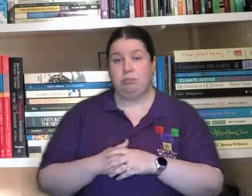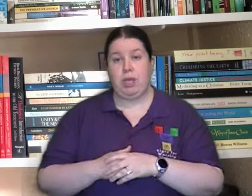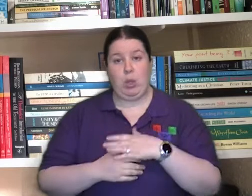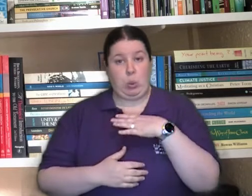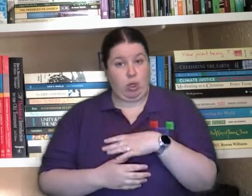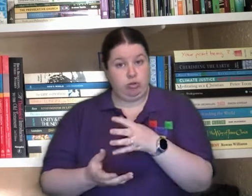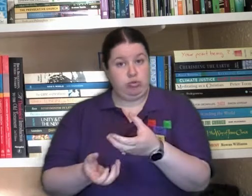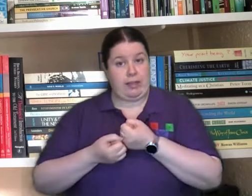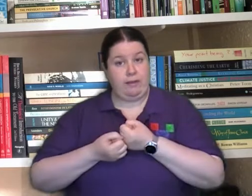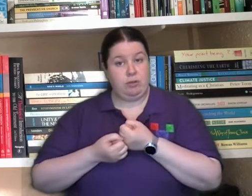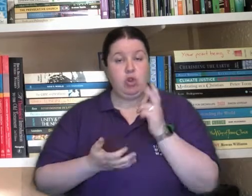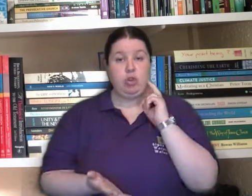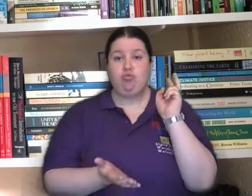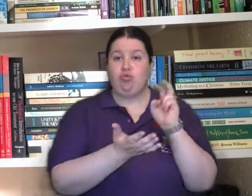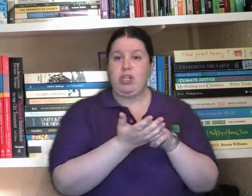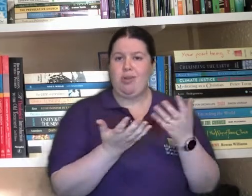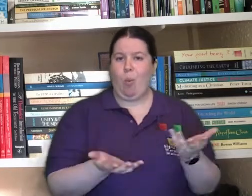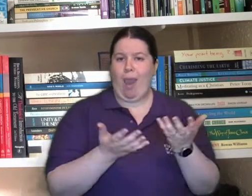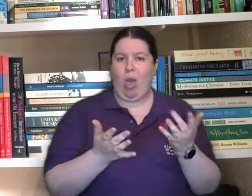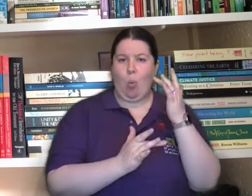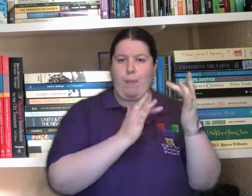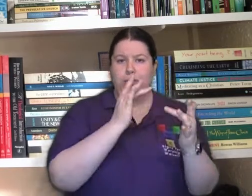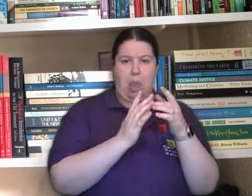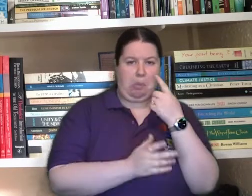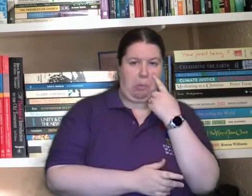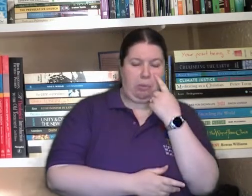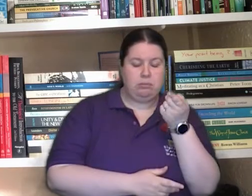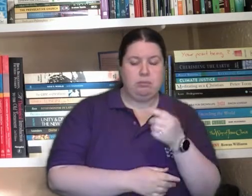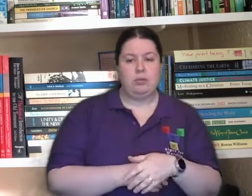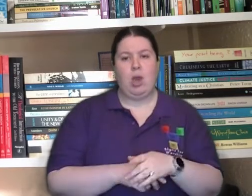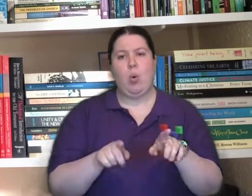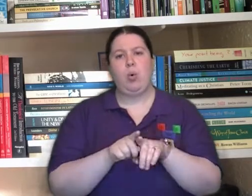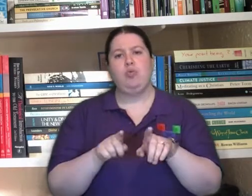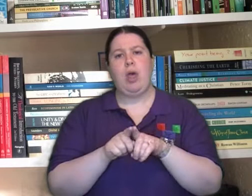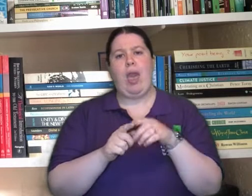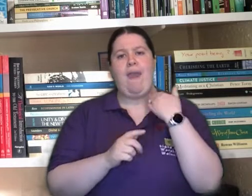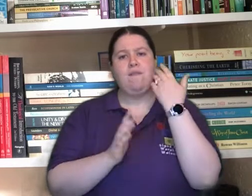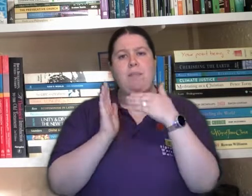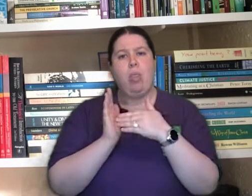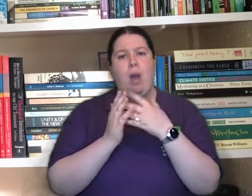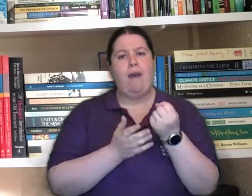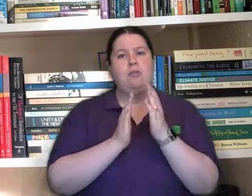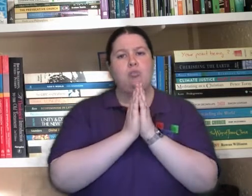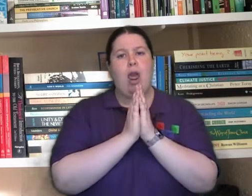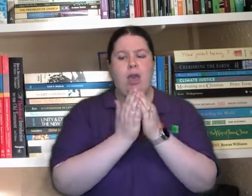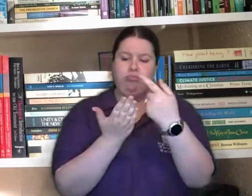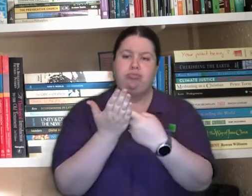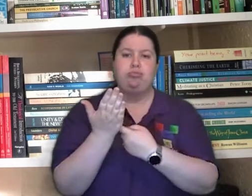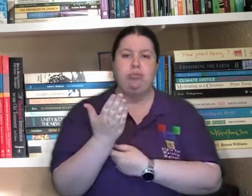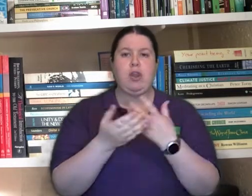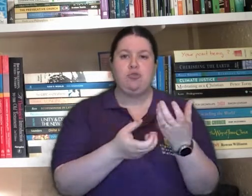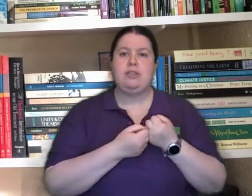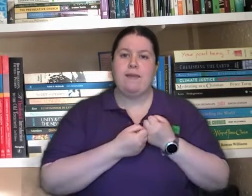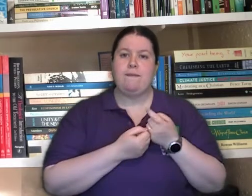our newsletter updates, then you can go ahead and register for that over at the website. And you can also get our monthly prayer diary there